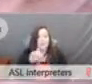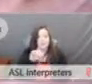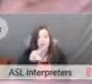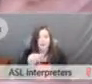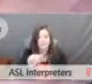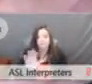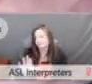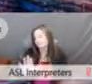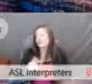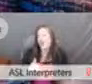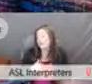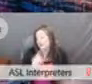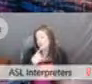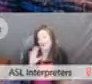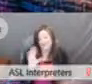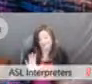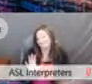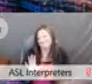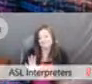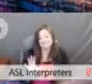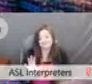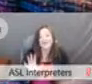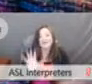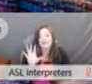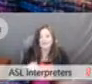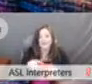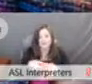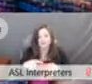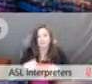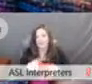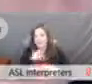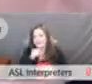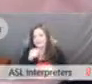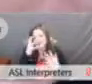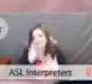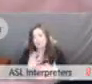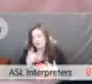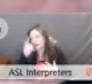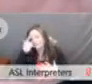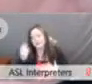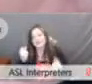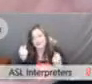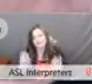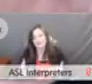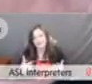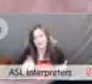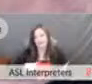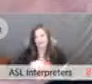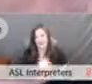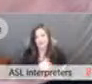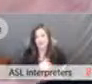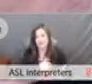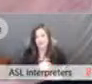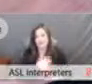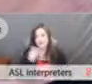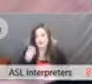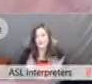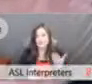I'm just going to say that to me is unfortunate because many of us, we may